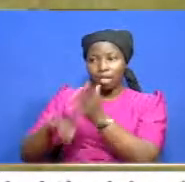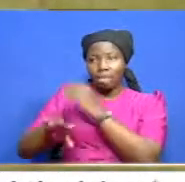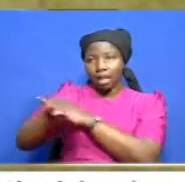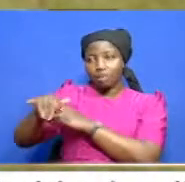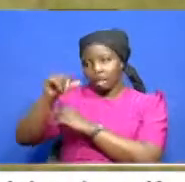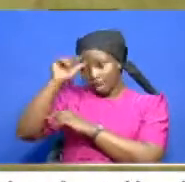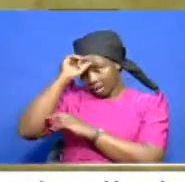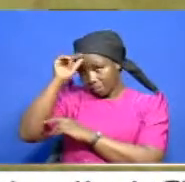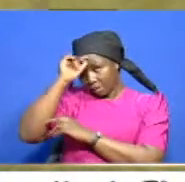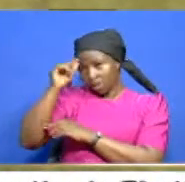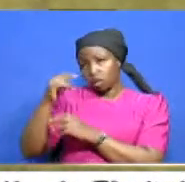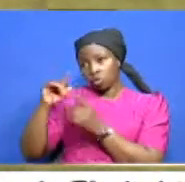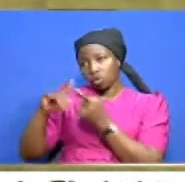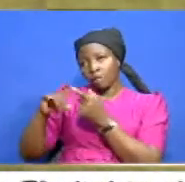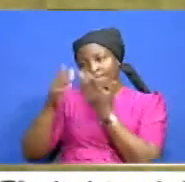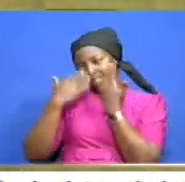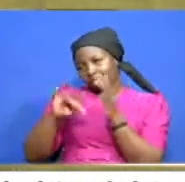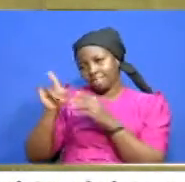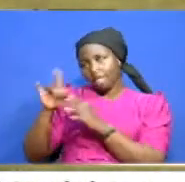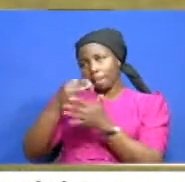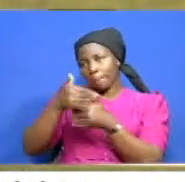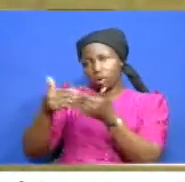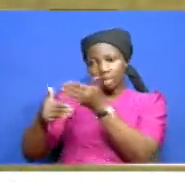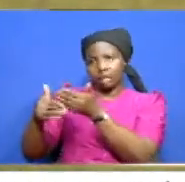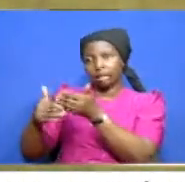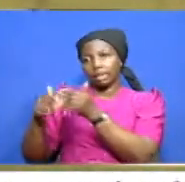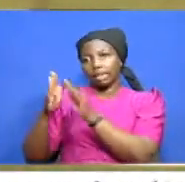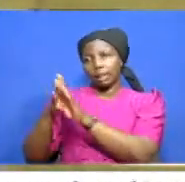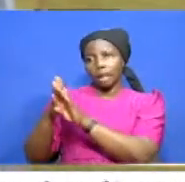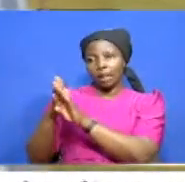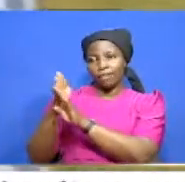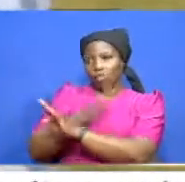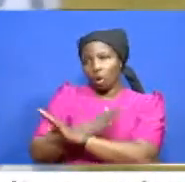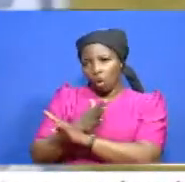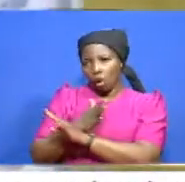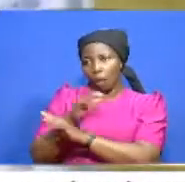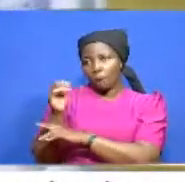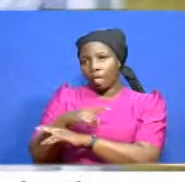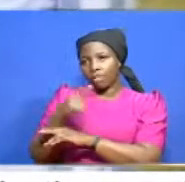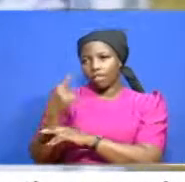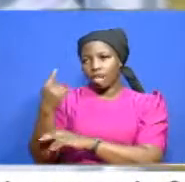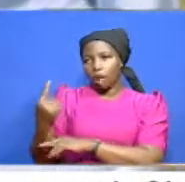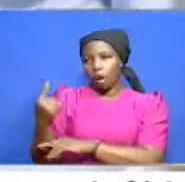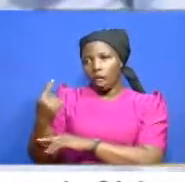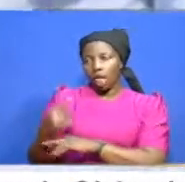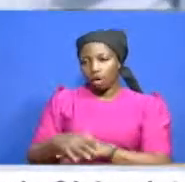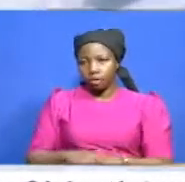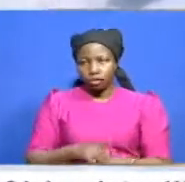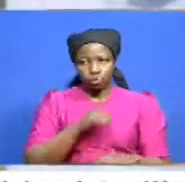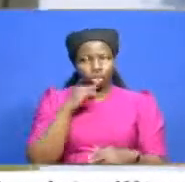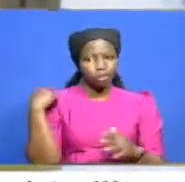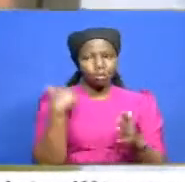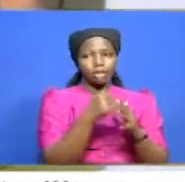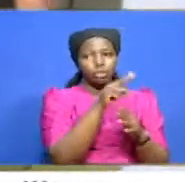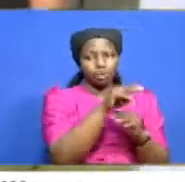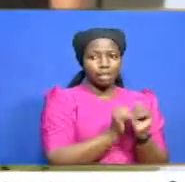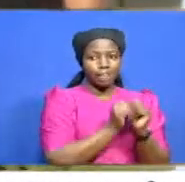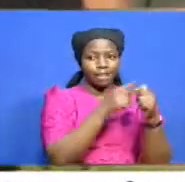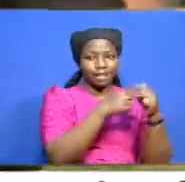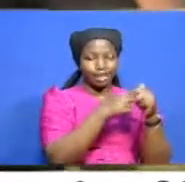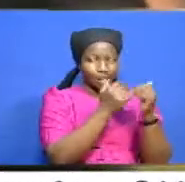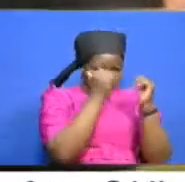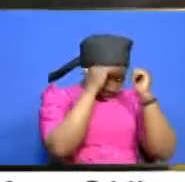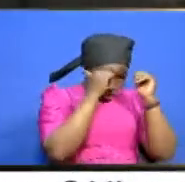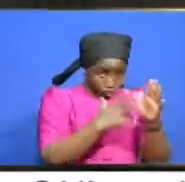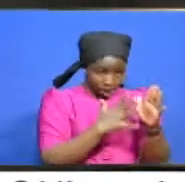government to finish this building before January. So since 2017, the students, have